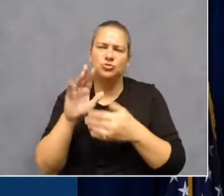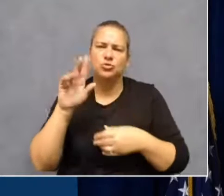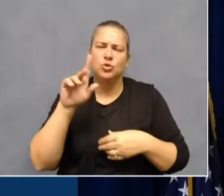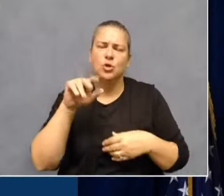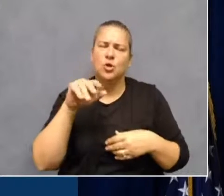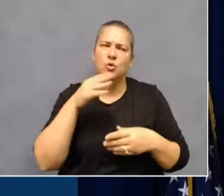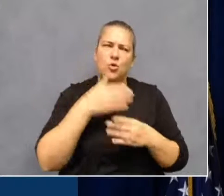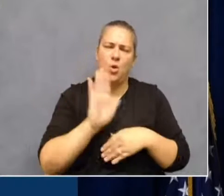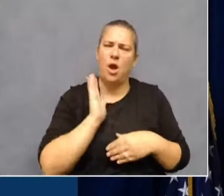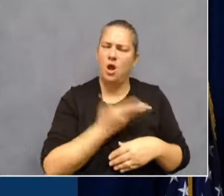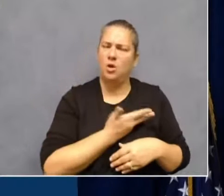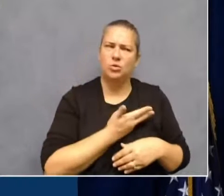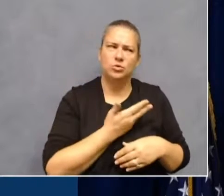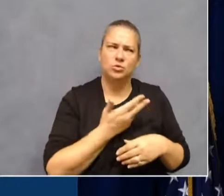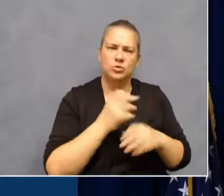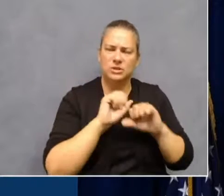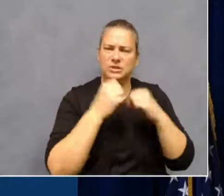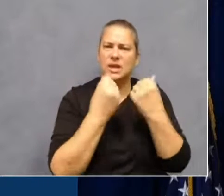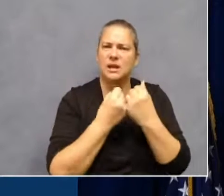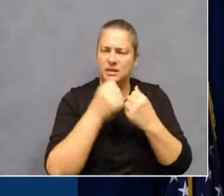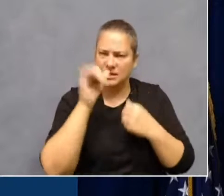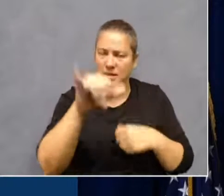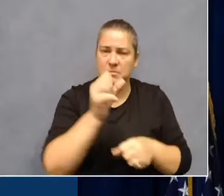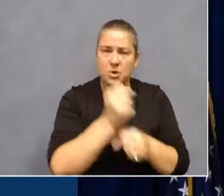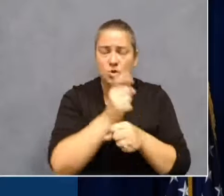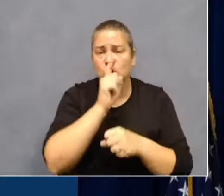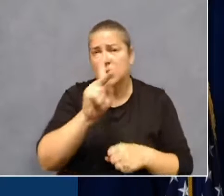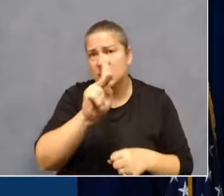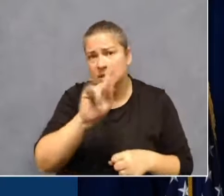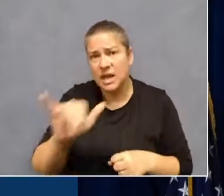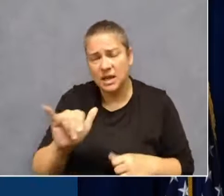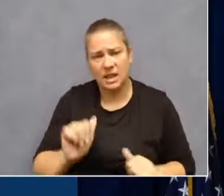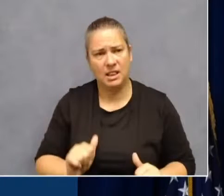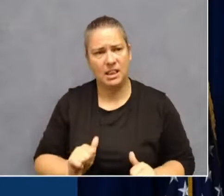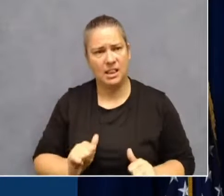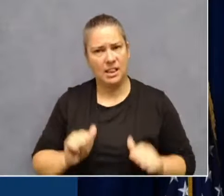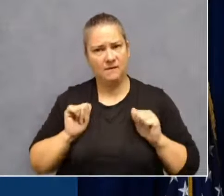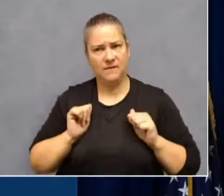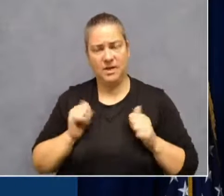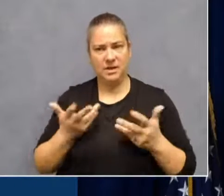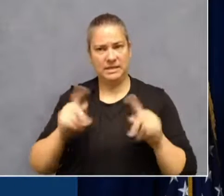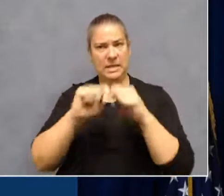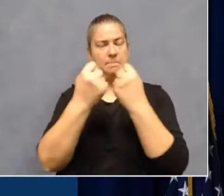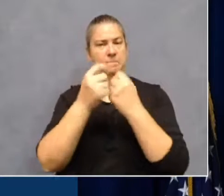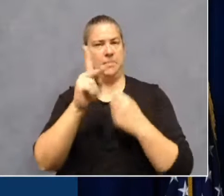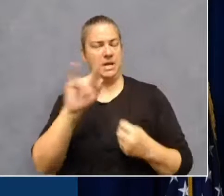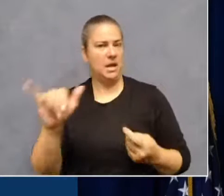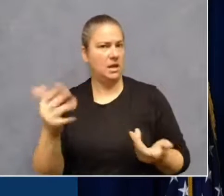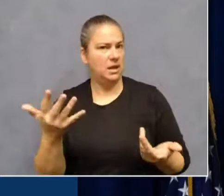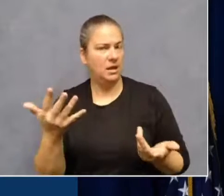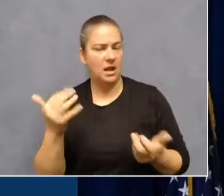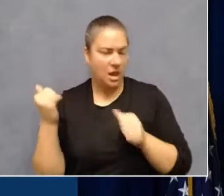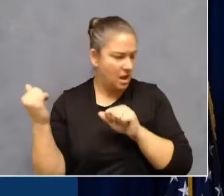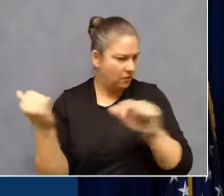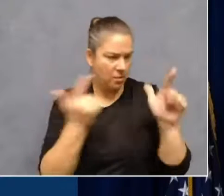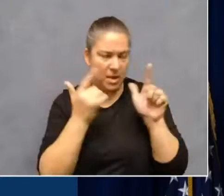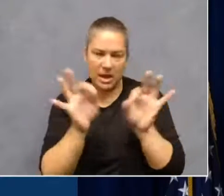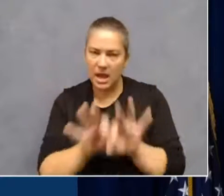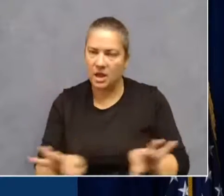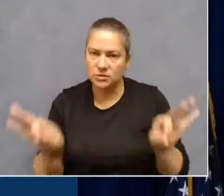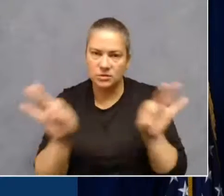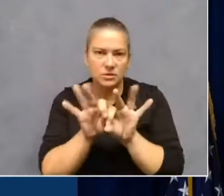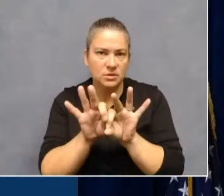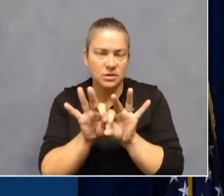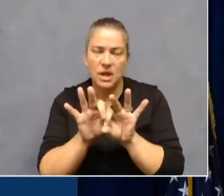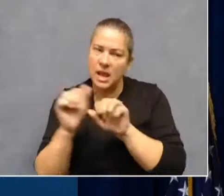and make sure that our Kentucky lives Team Kentucky, where everybody counts and everybody